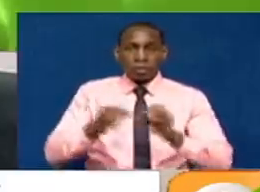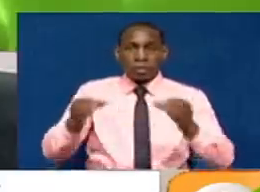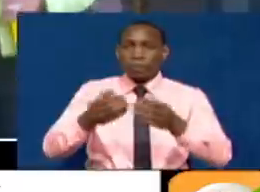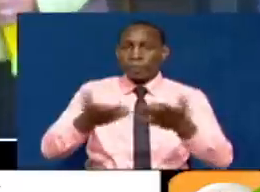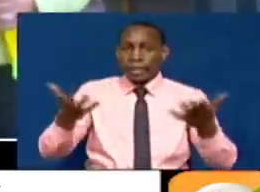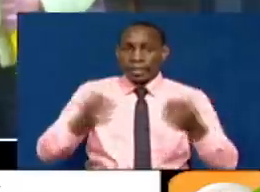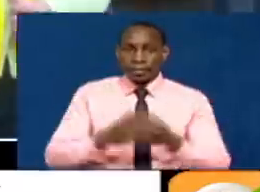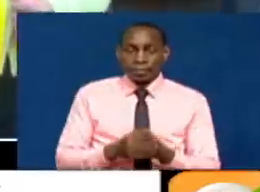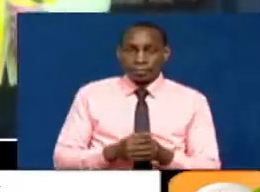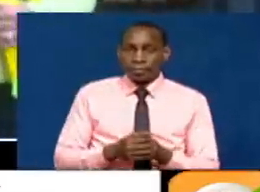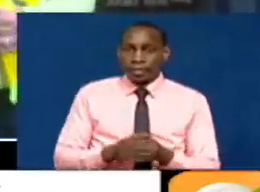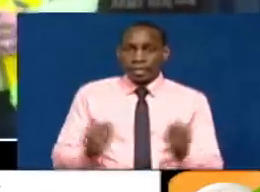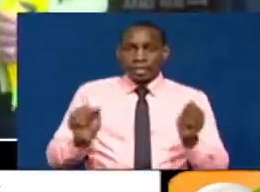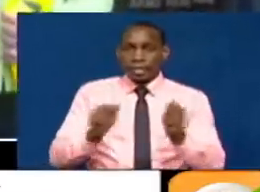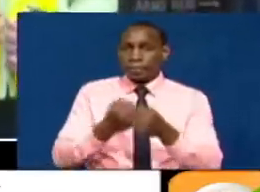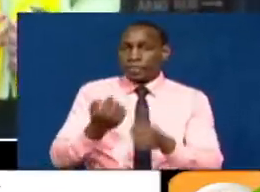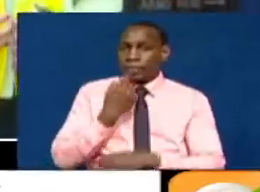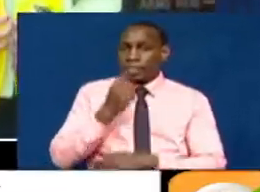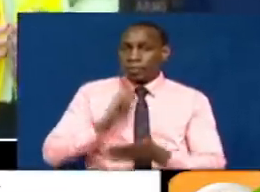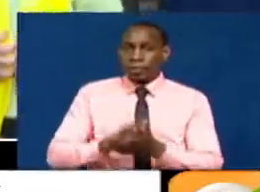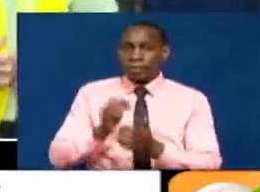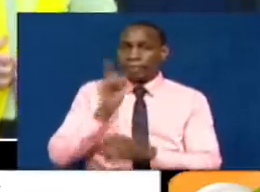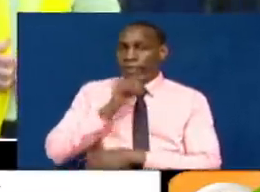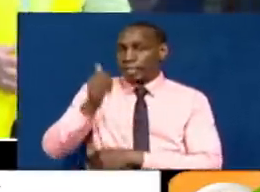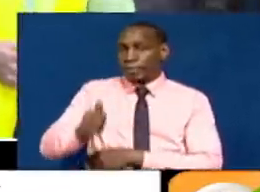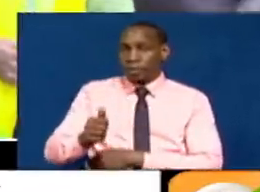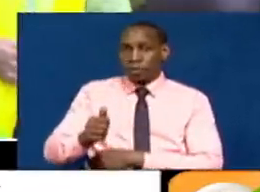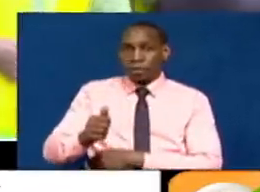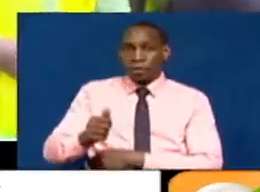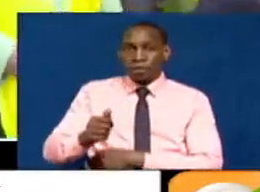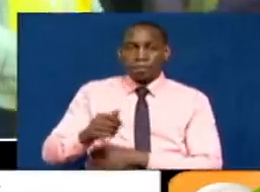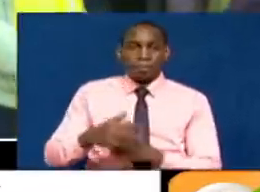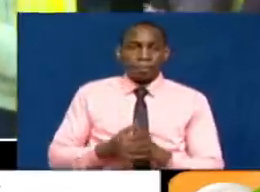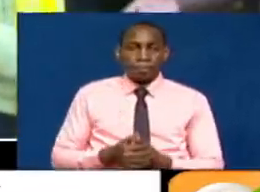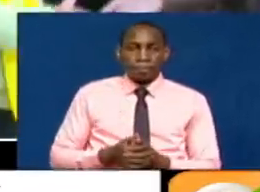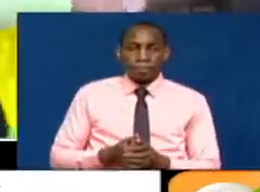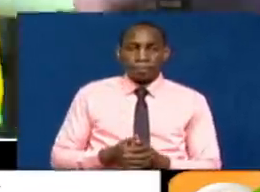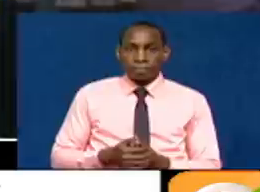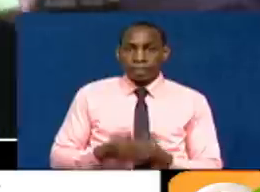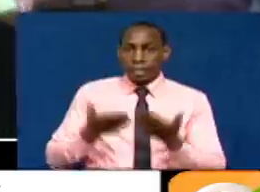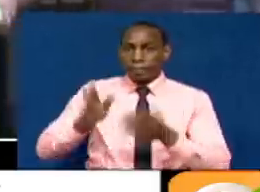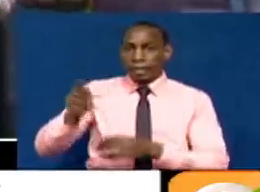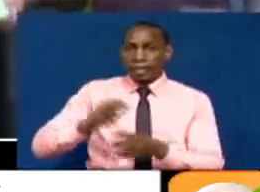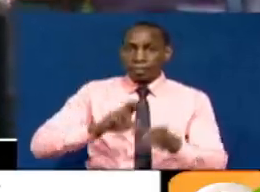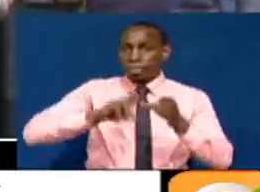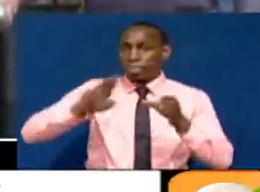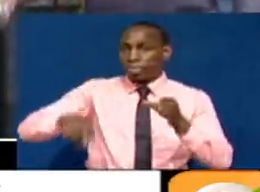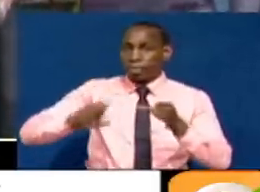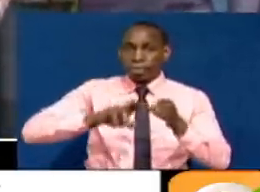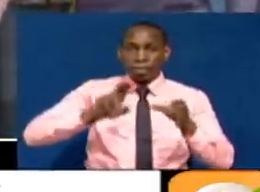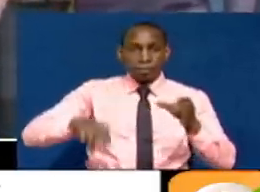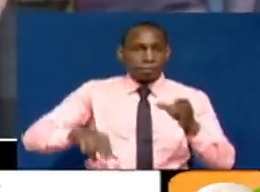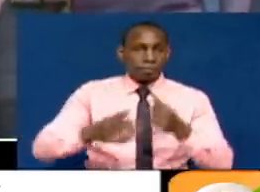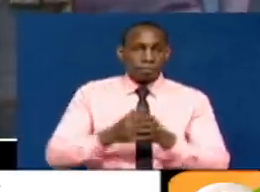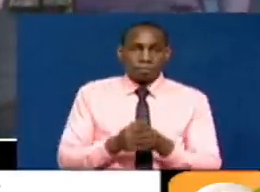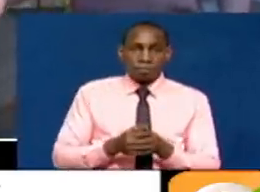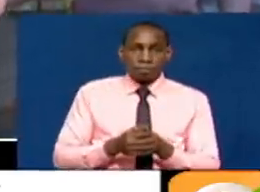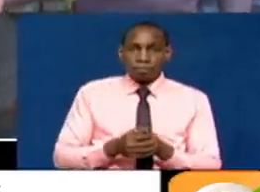And I wouldn't even say this is done. We don't know yet. This is Kenya. Defections